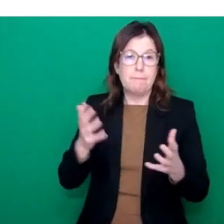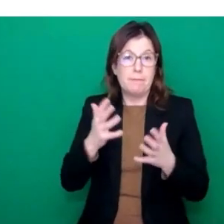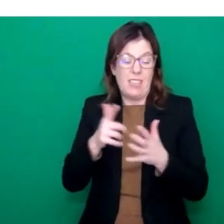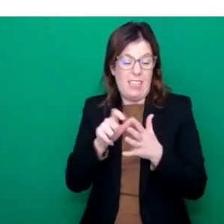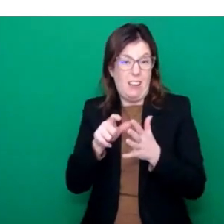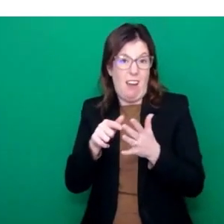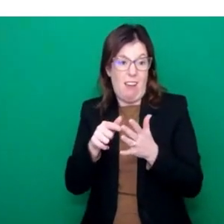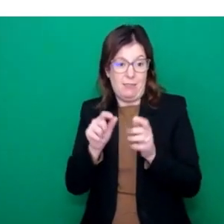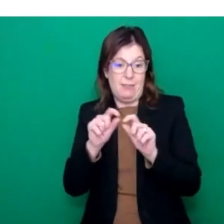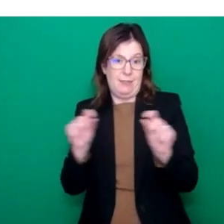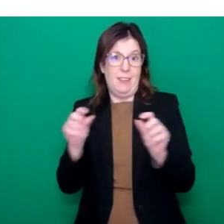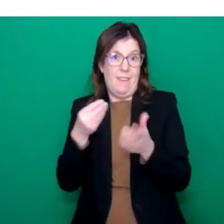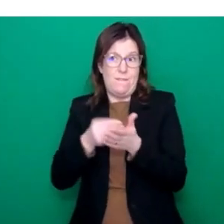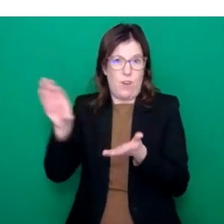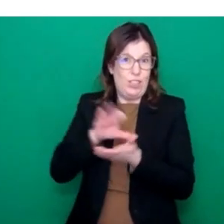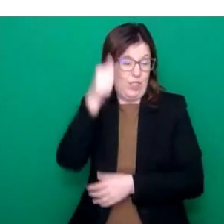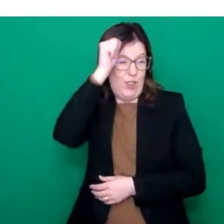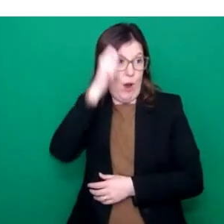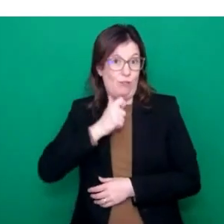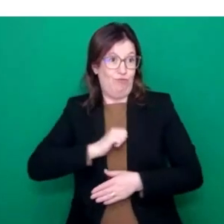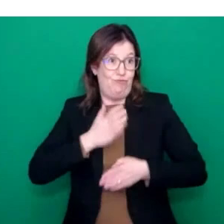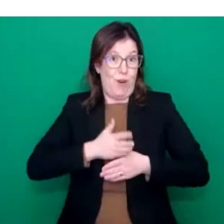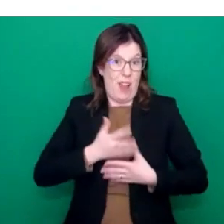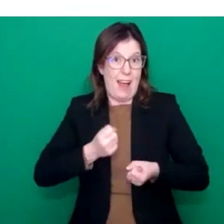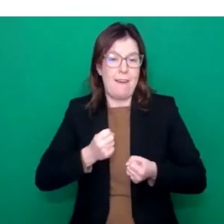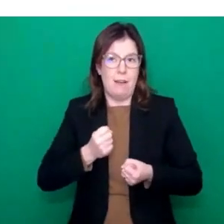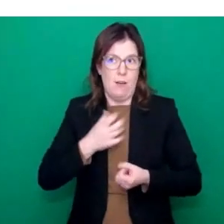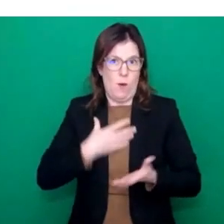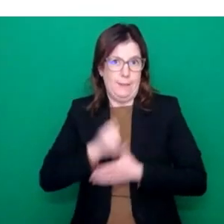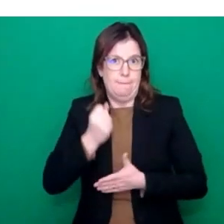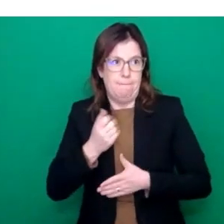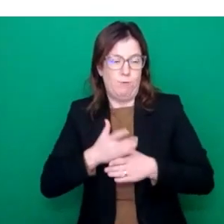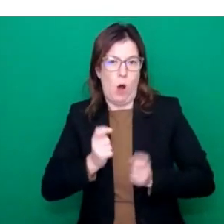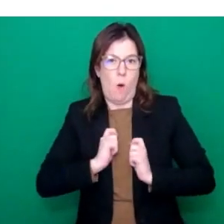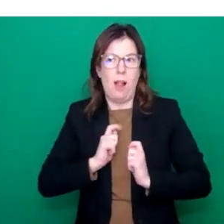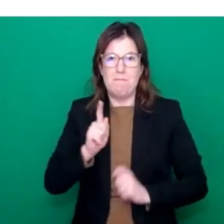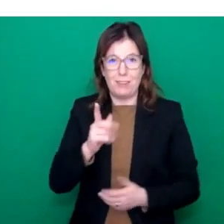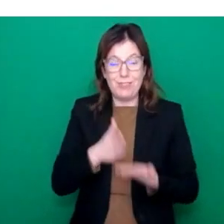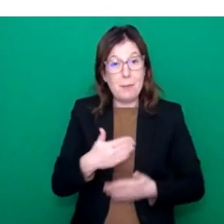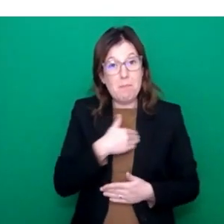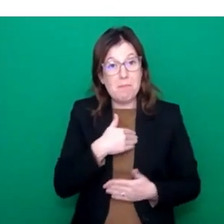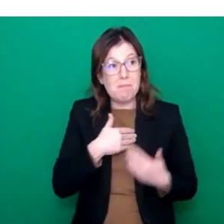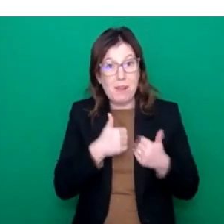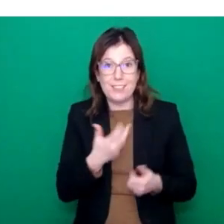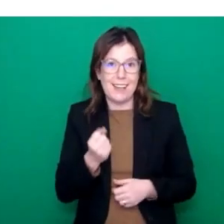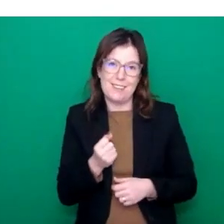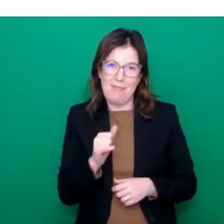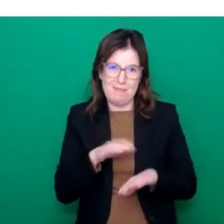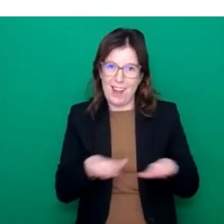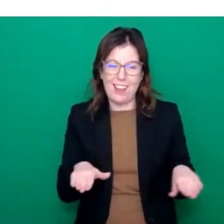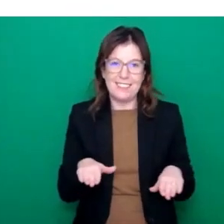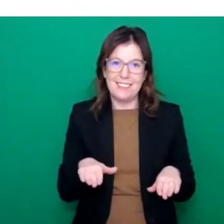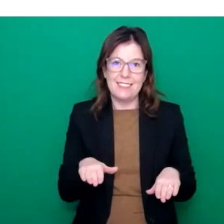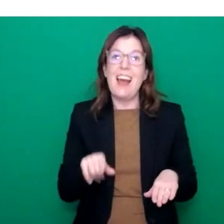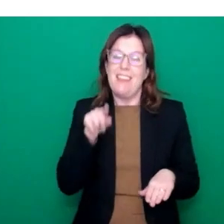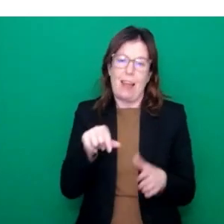tagline, and there's funding and there's roles there, so people want to get the roles but they don't have the heart and they don't have the passion behind actually making the changes. That's when